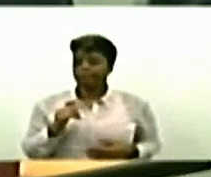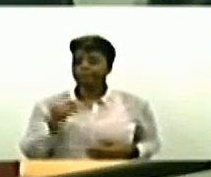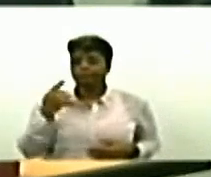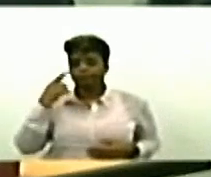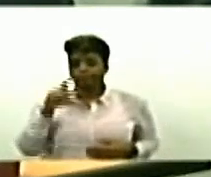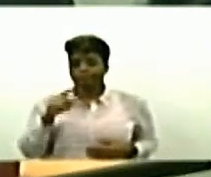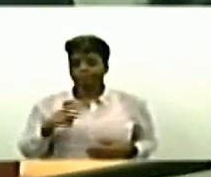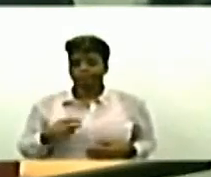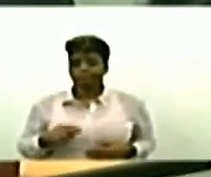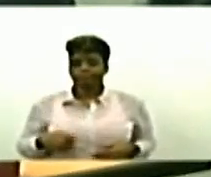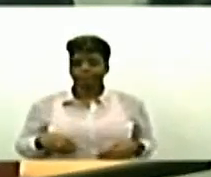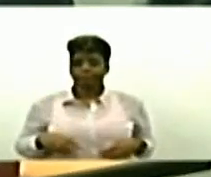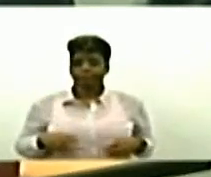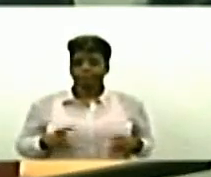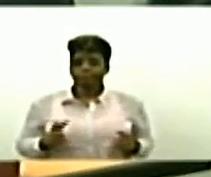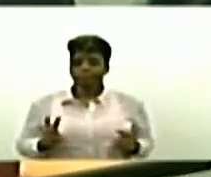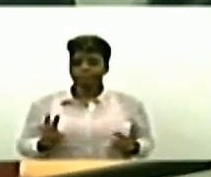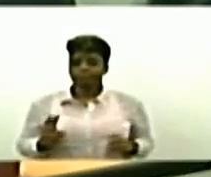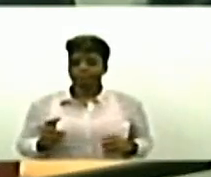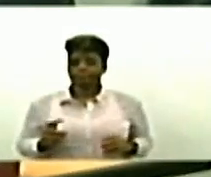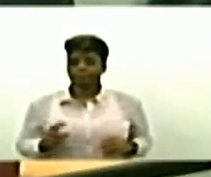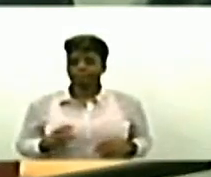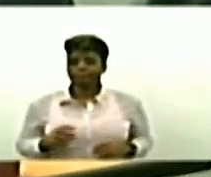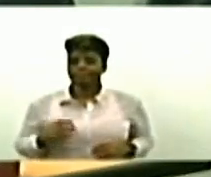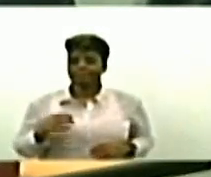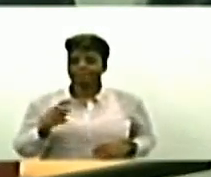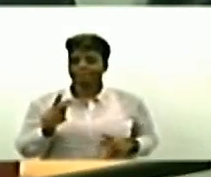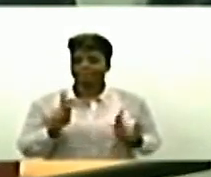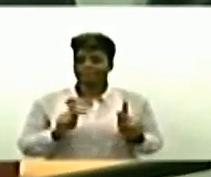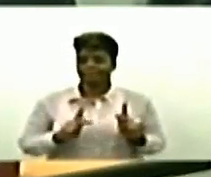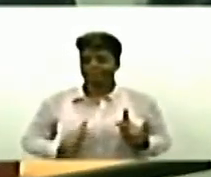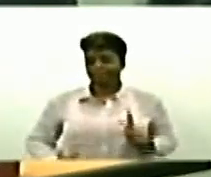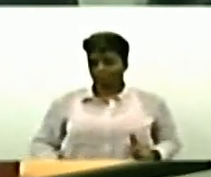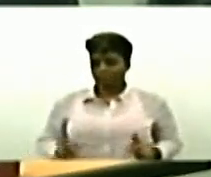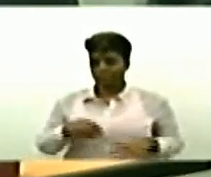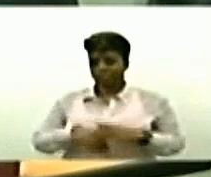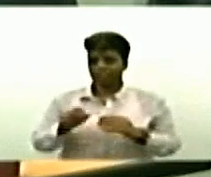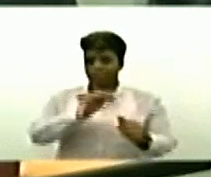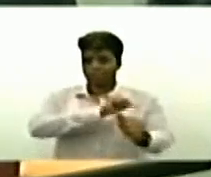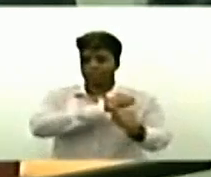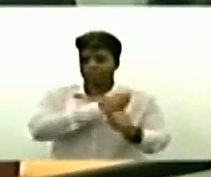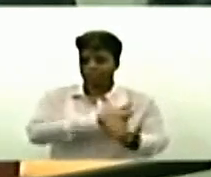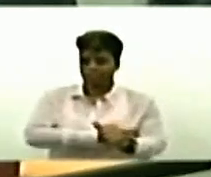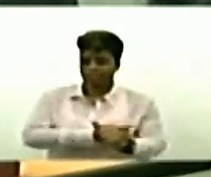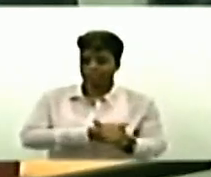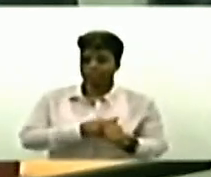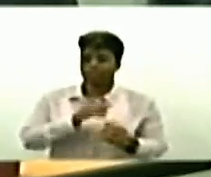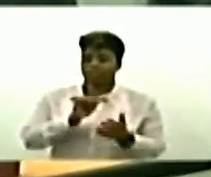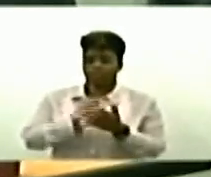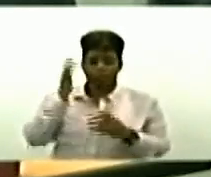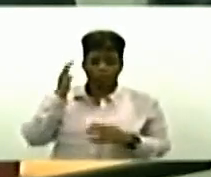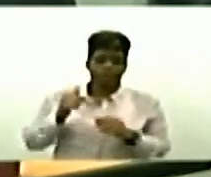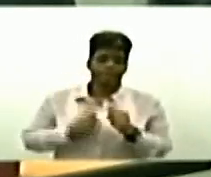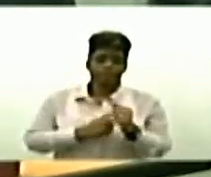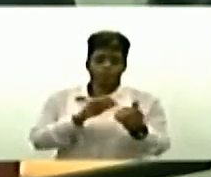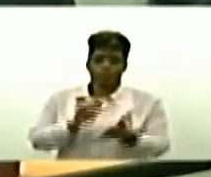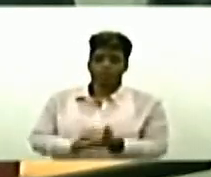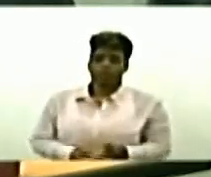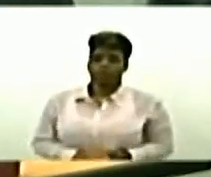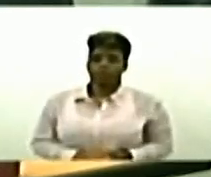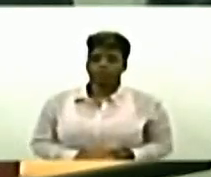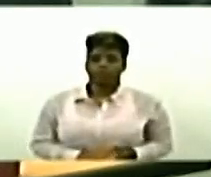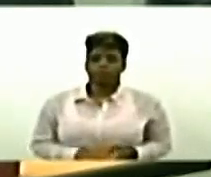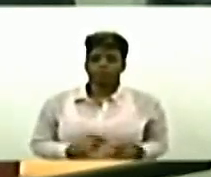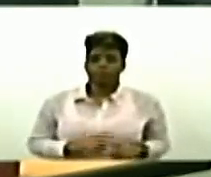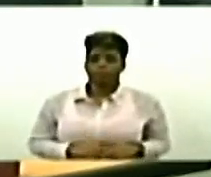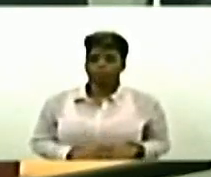convention with persons in authority and uniforms, which are enshrined in law, which is why we're following that. But I think as we